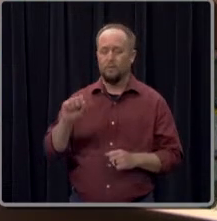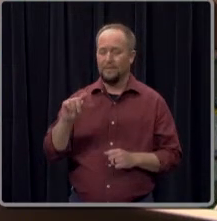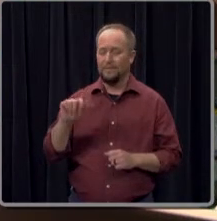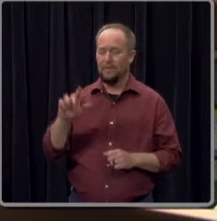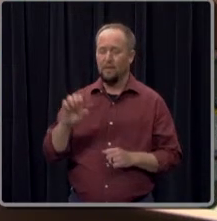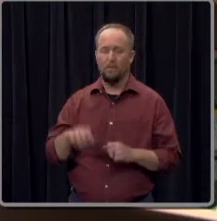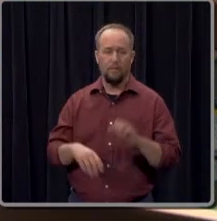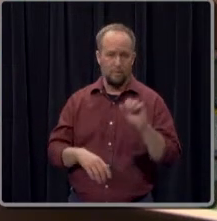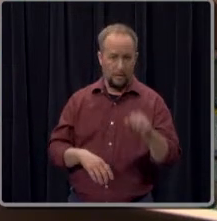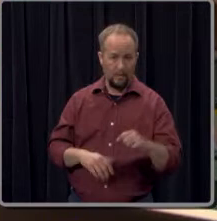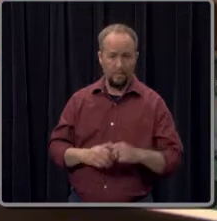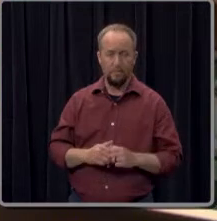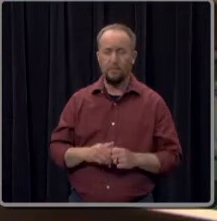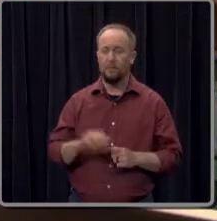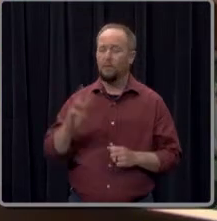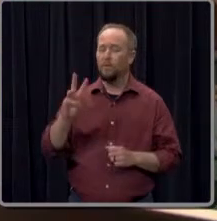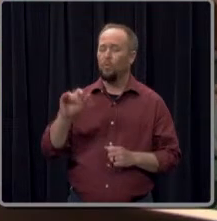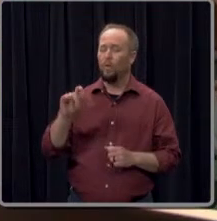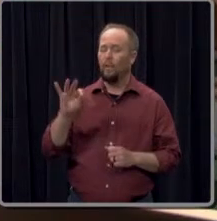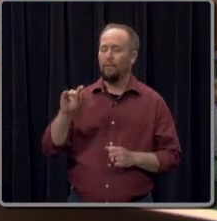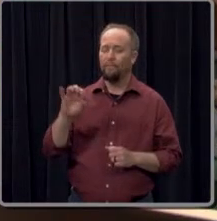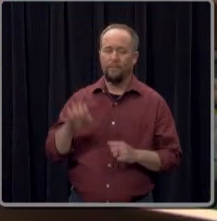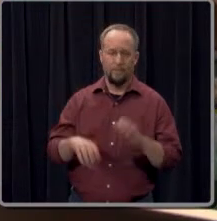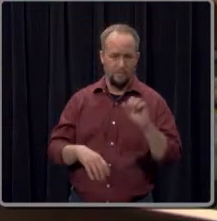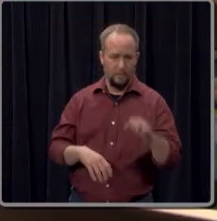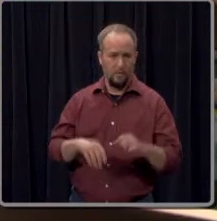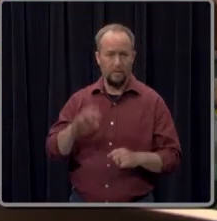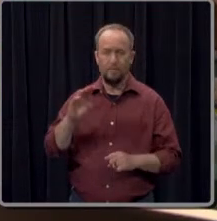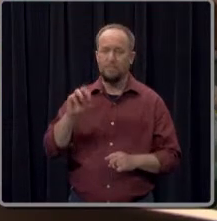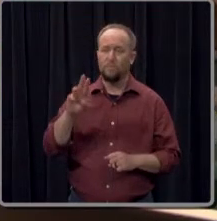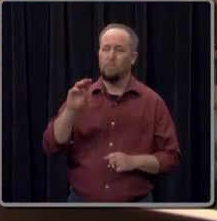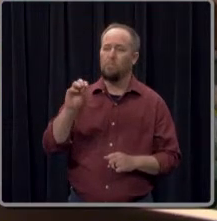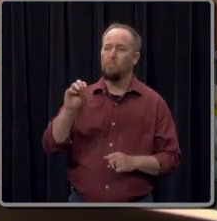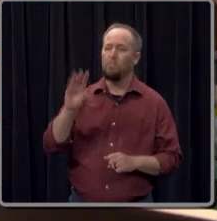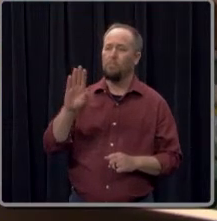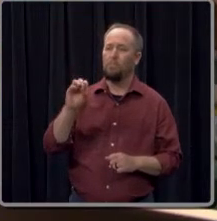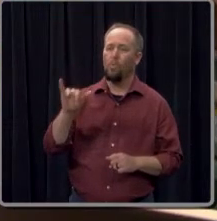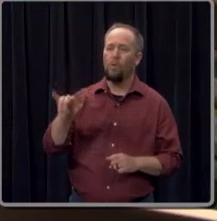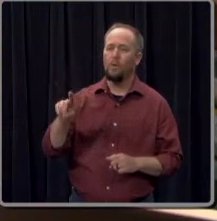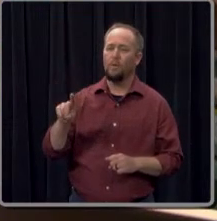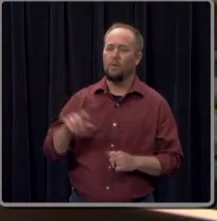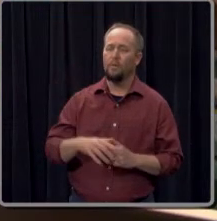Steele? Yes. Mr. Wycliffe? Yes. Mr. Boyd?